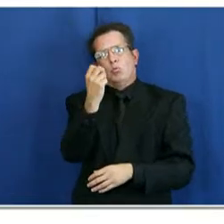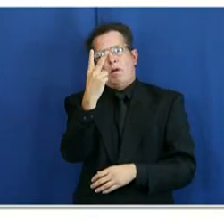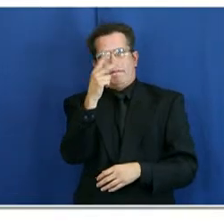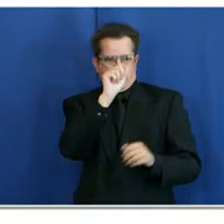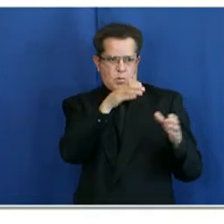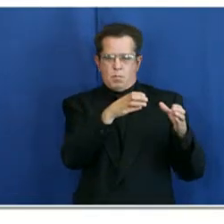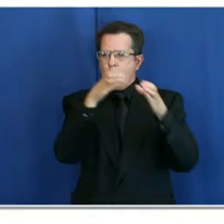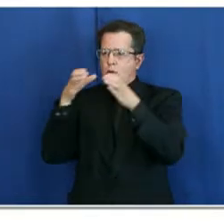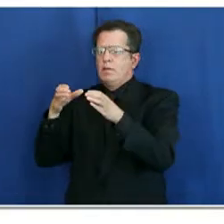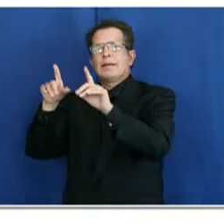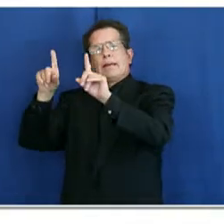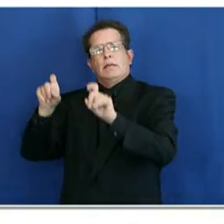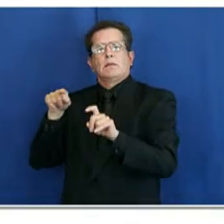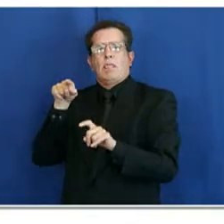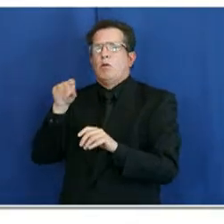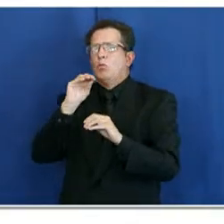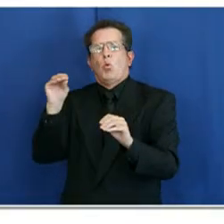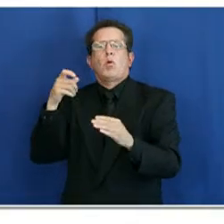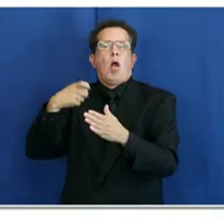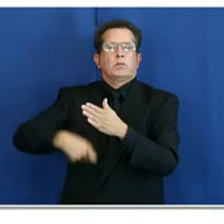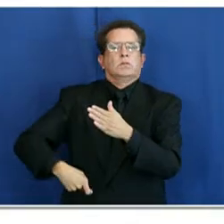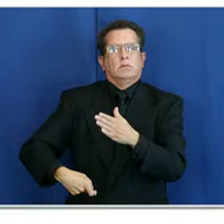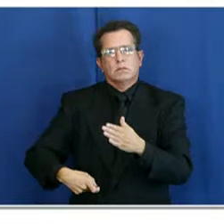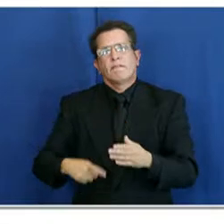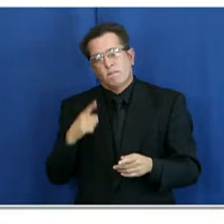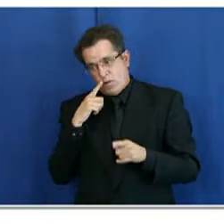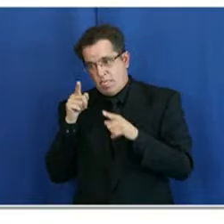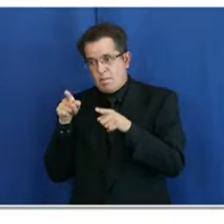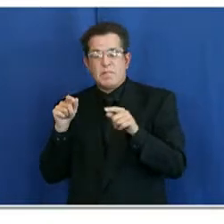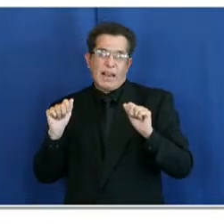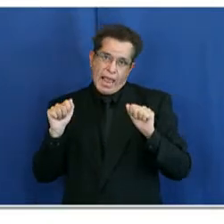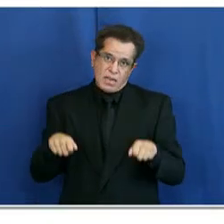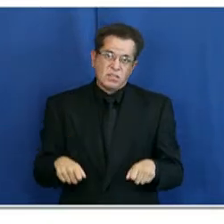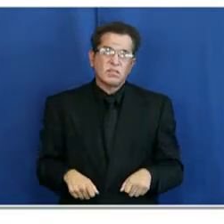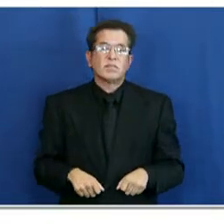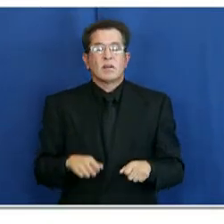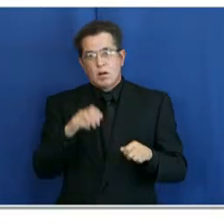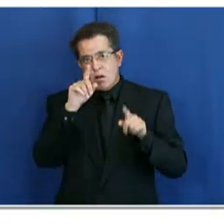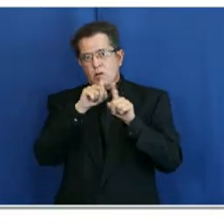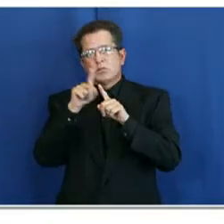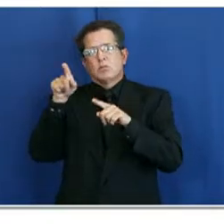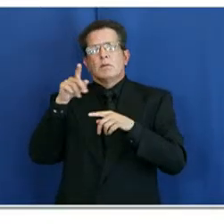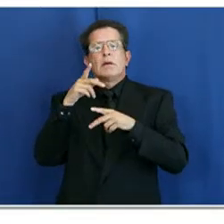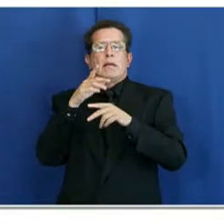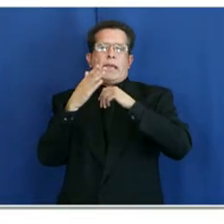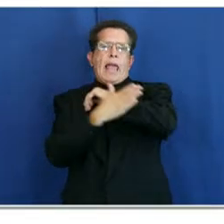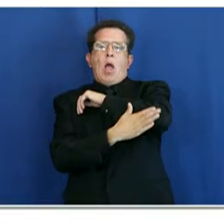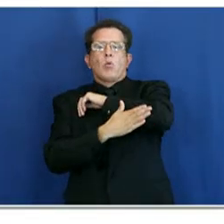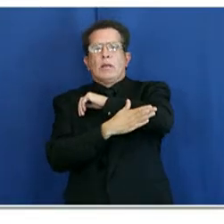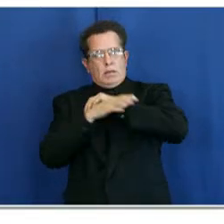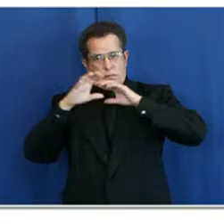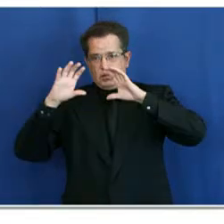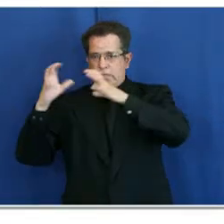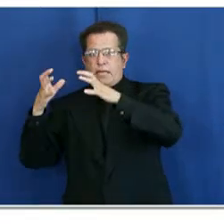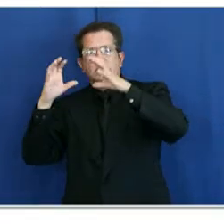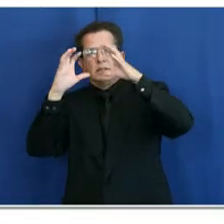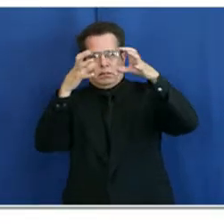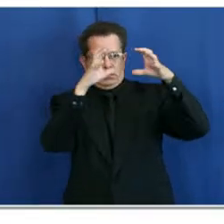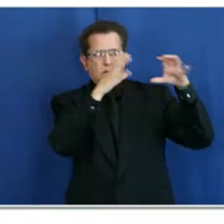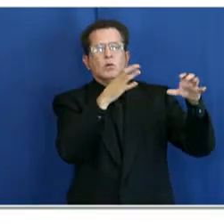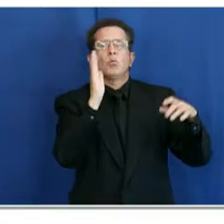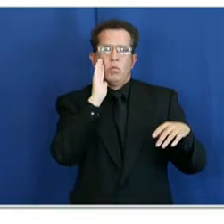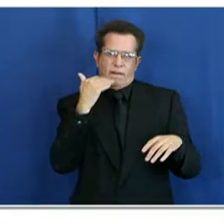go and get a test at no cost to themselves. Additionally, our county coordinated sites at 20 sites, those will also be